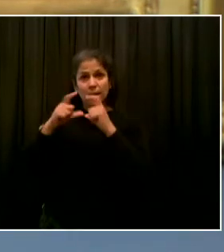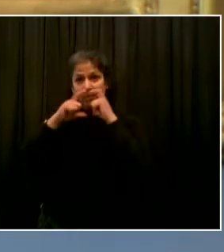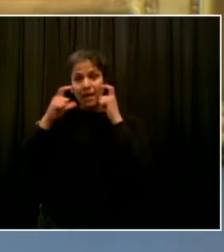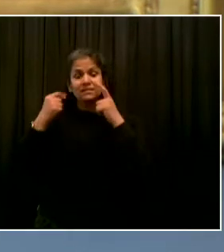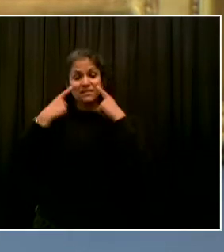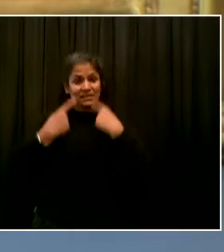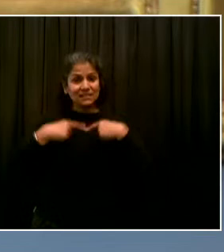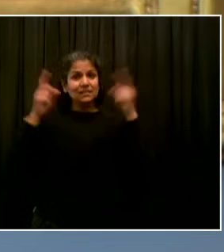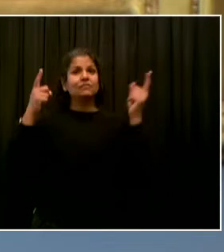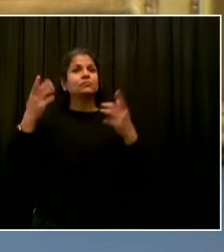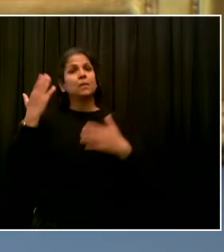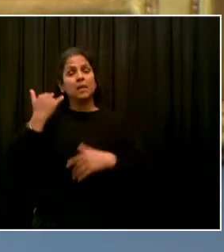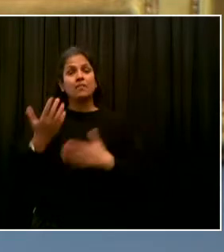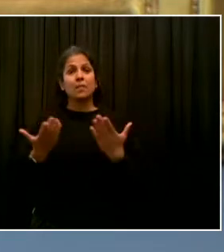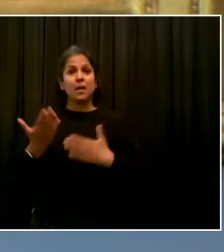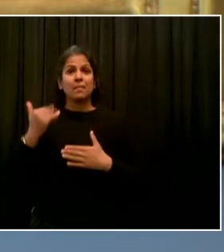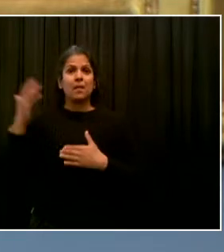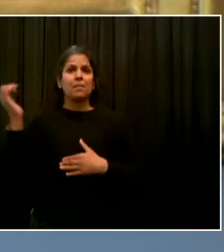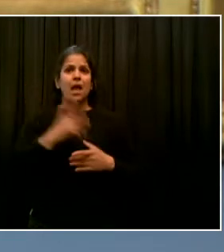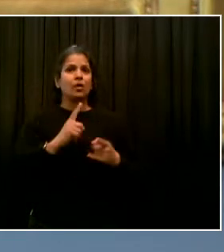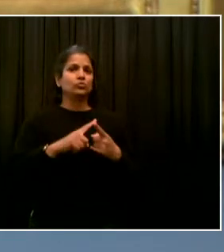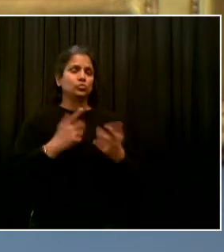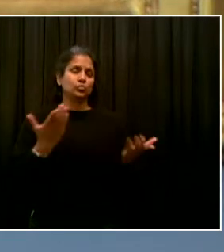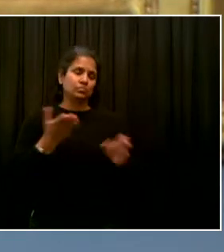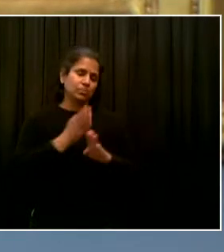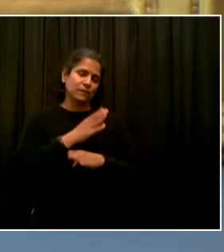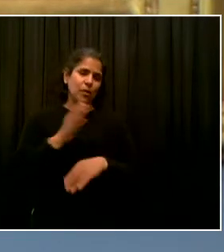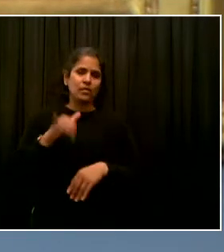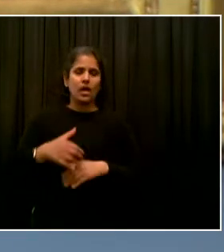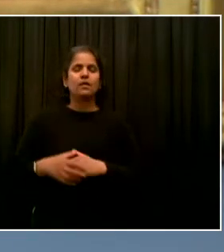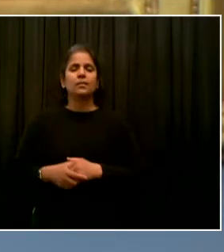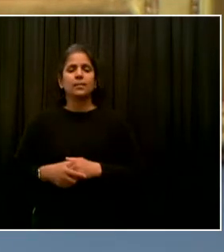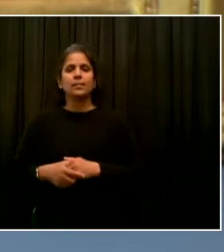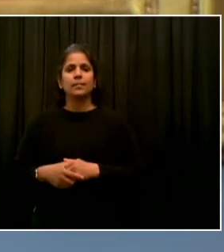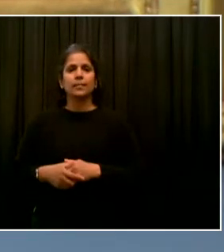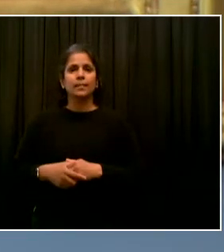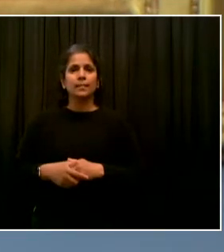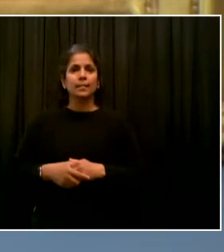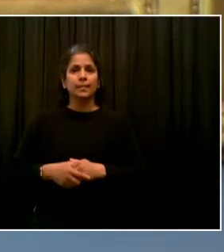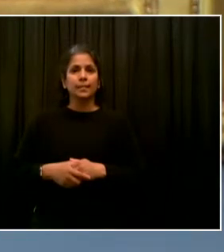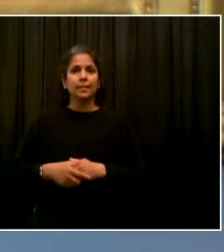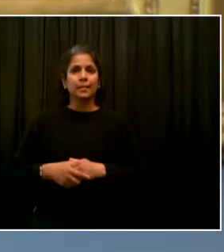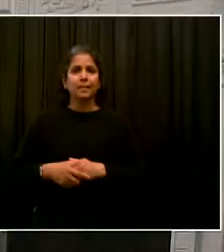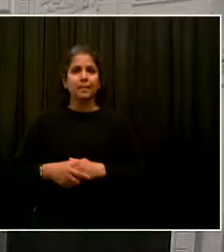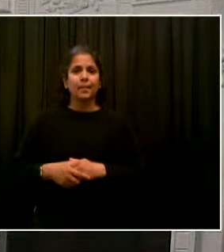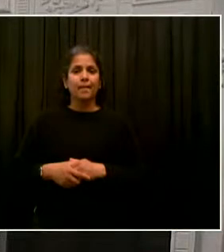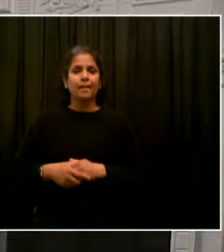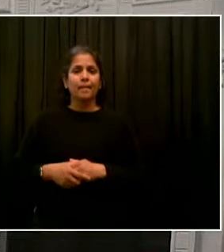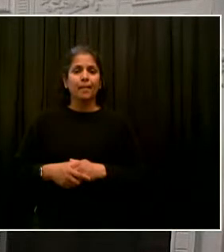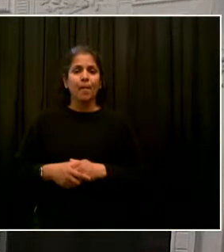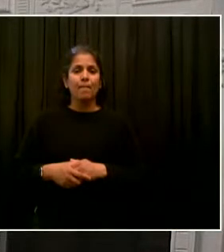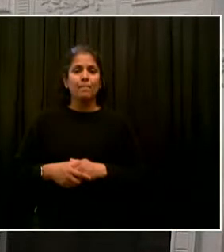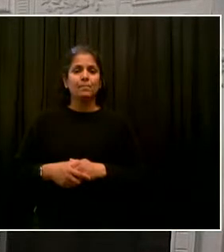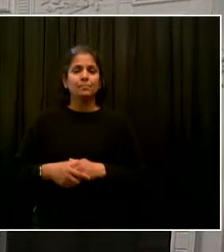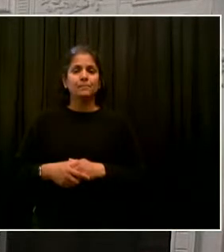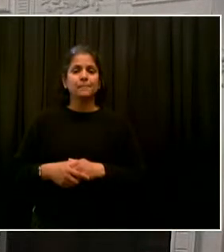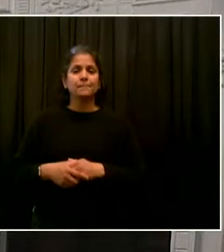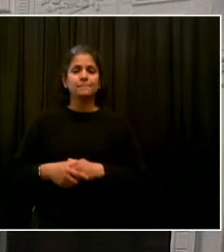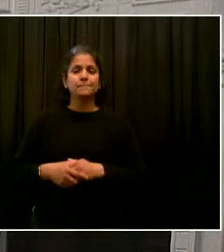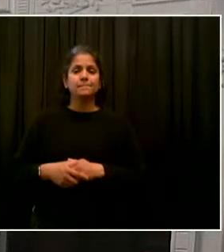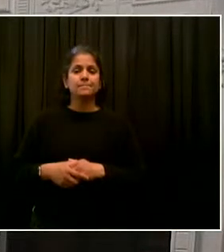place. Yeah, just because I'm a little confused, so I'm hoping to just get better understanding. So Yep. Kids under the age of